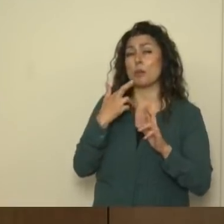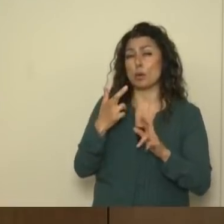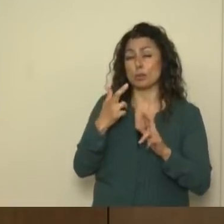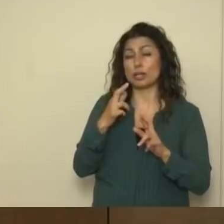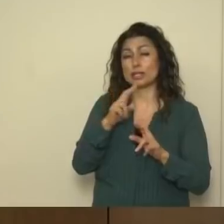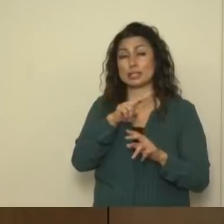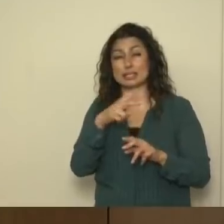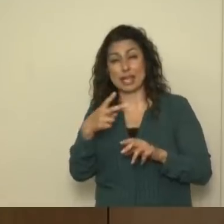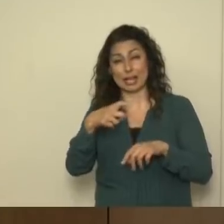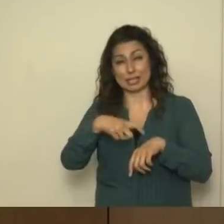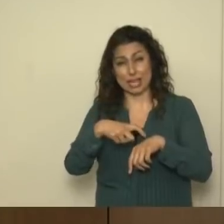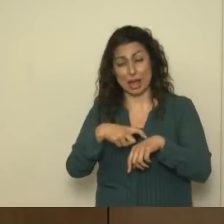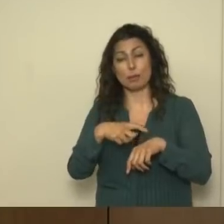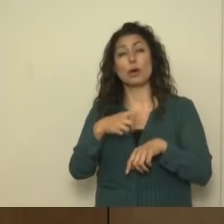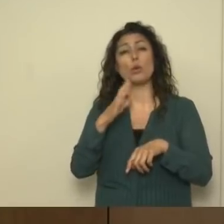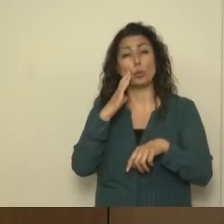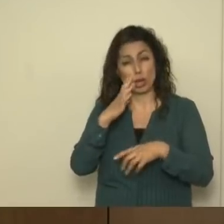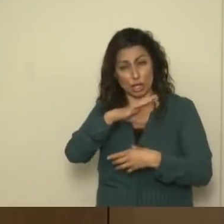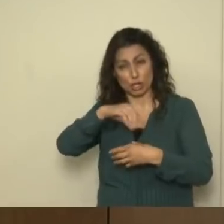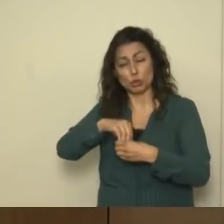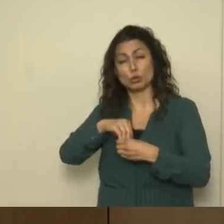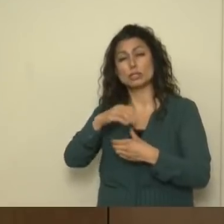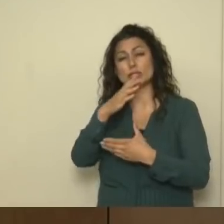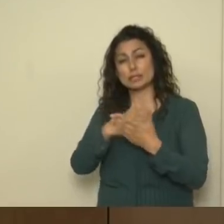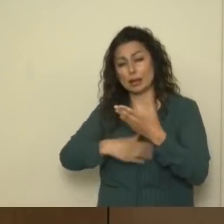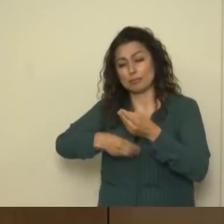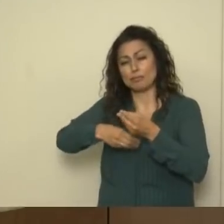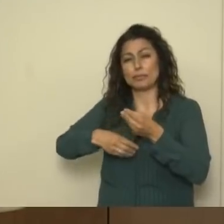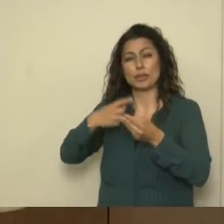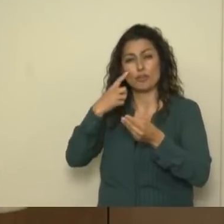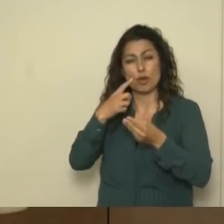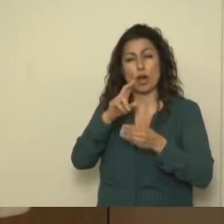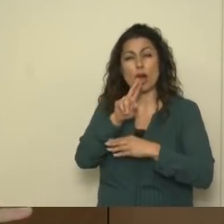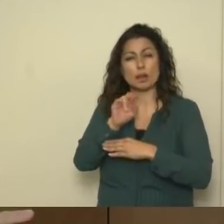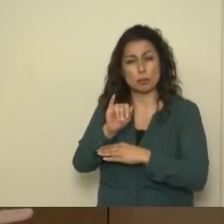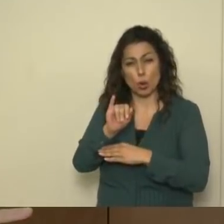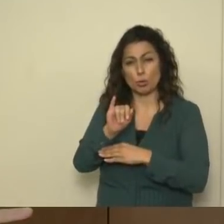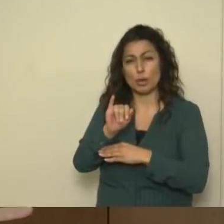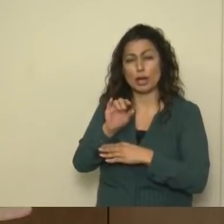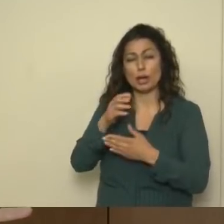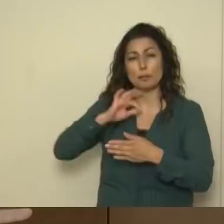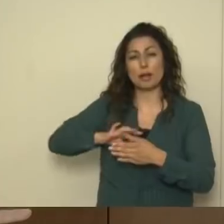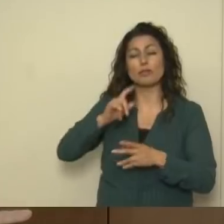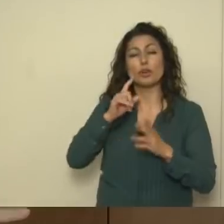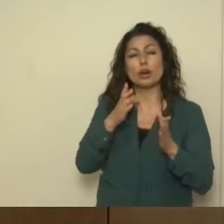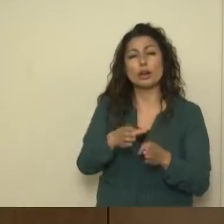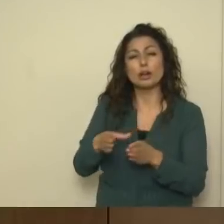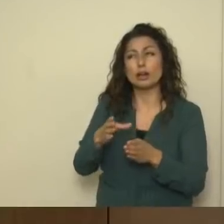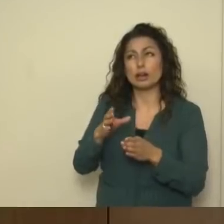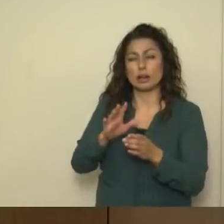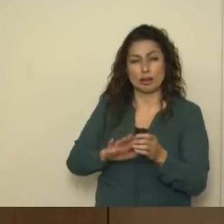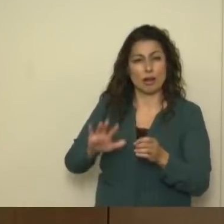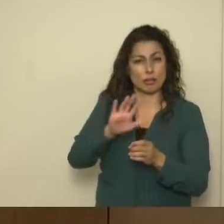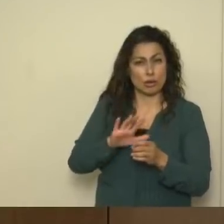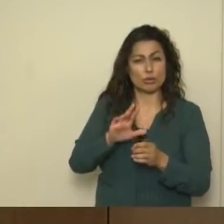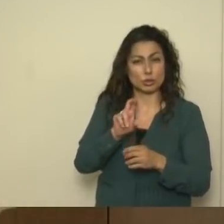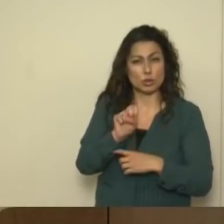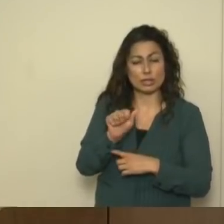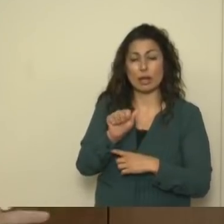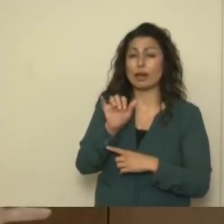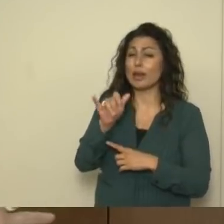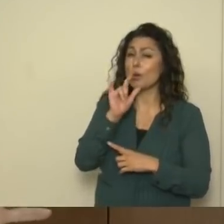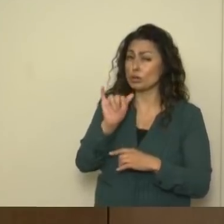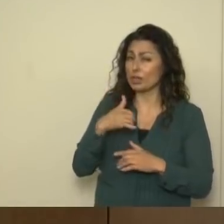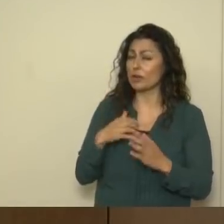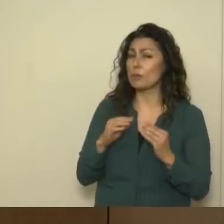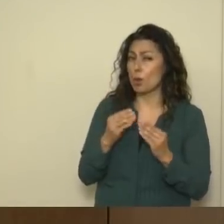about that is supposed to also include fixes to unemployment benefits for individuals in the country is also going to have more